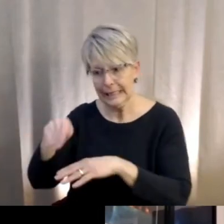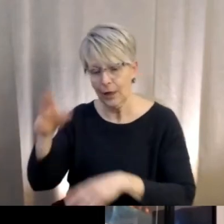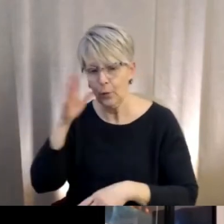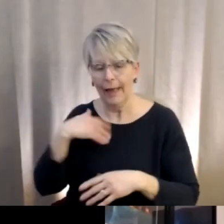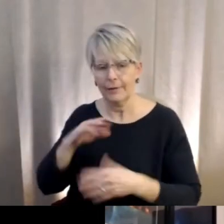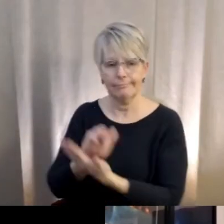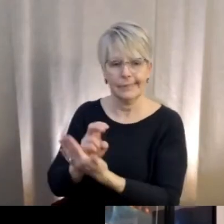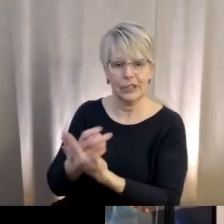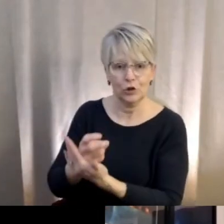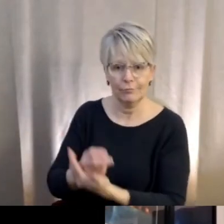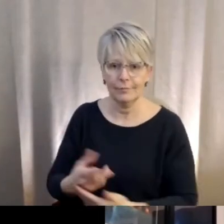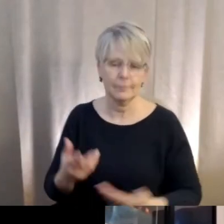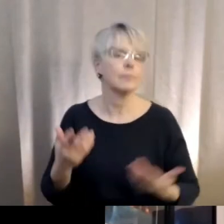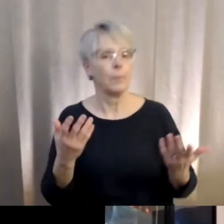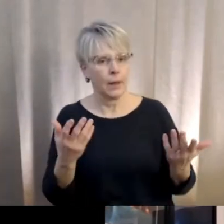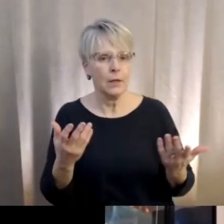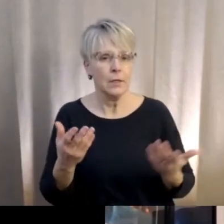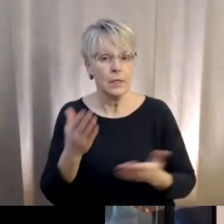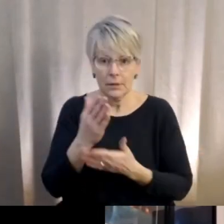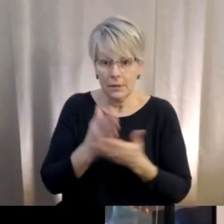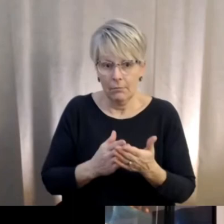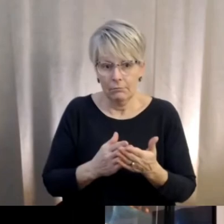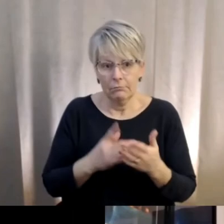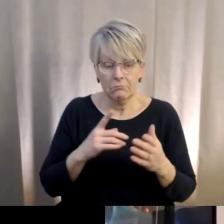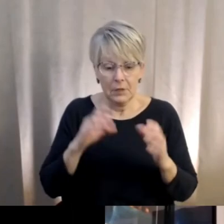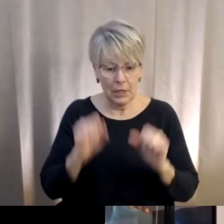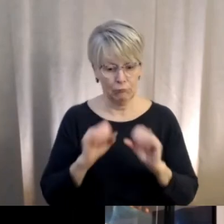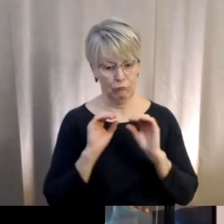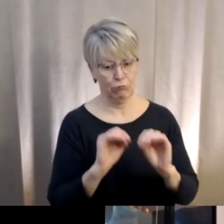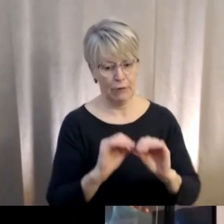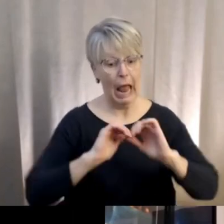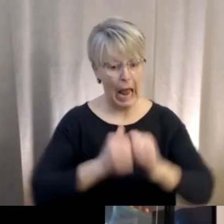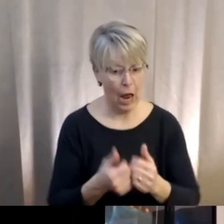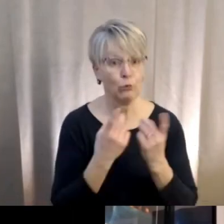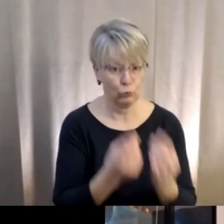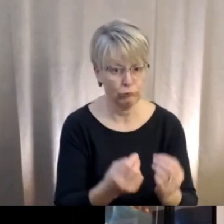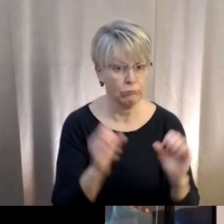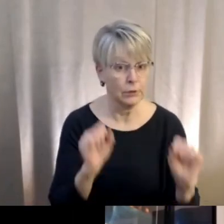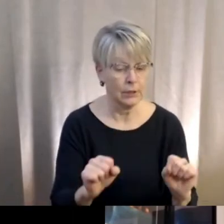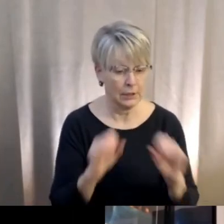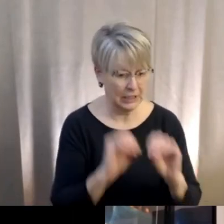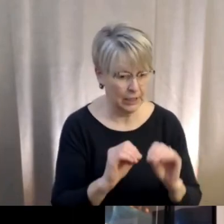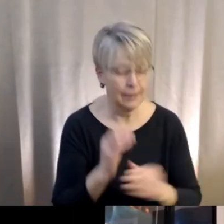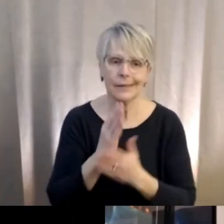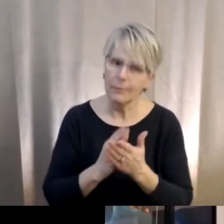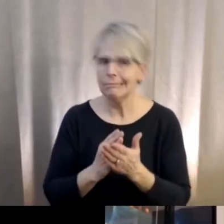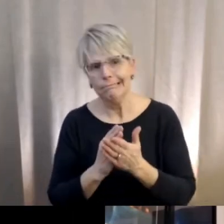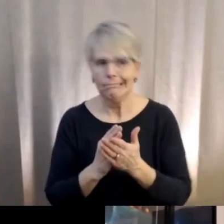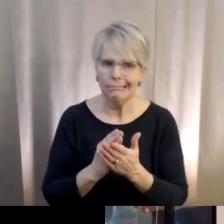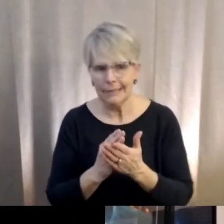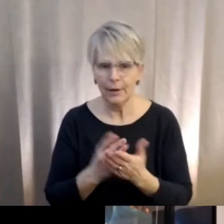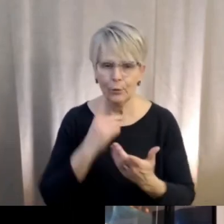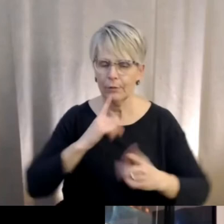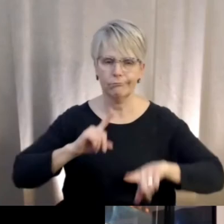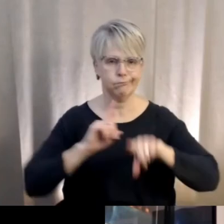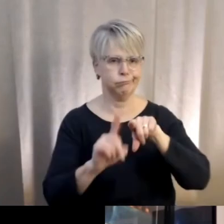one. Yeah, like, so some of that stuff can absolutely be trained. Some of it is more difficult. But like I said, there's so many different